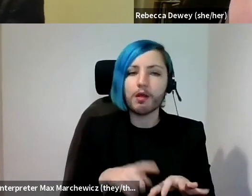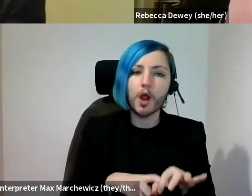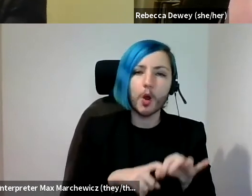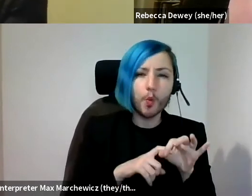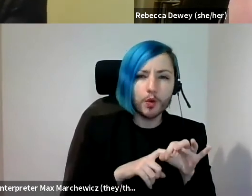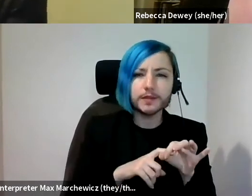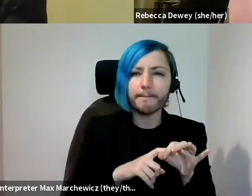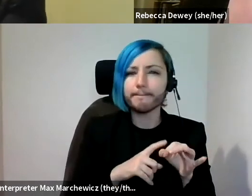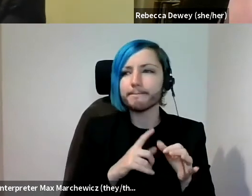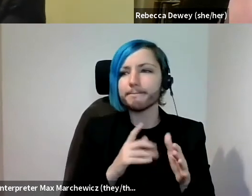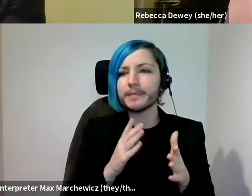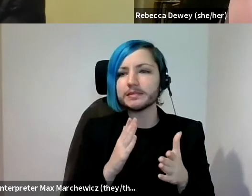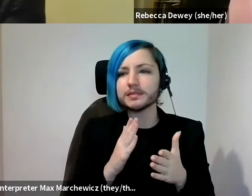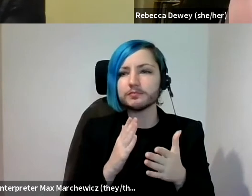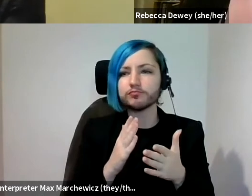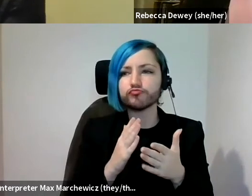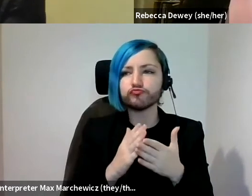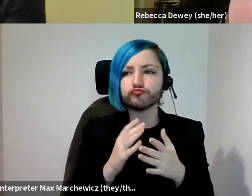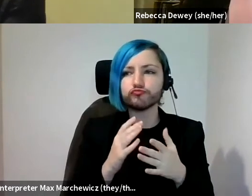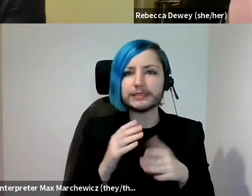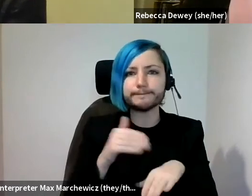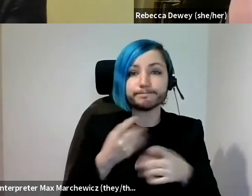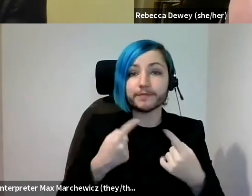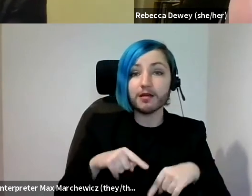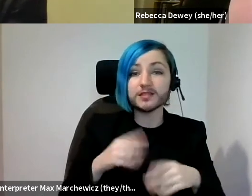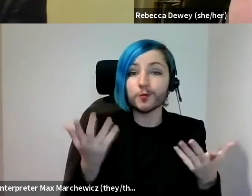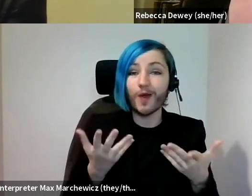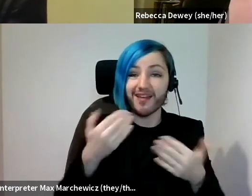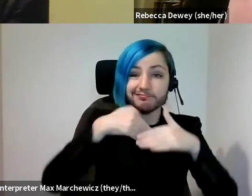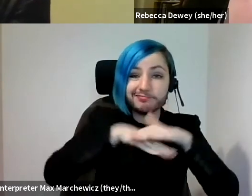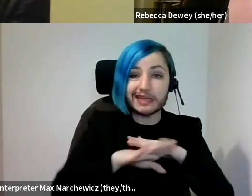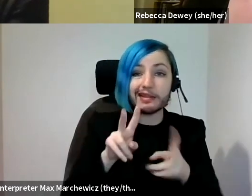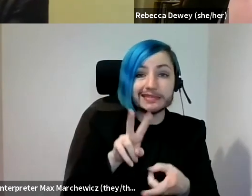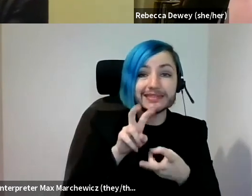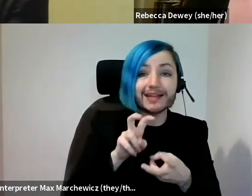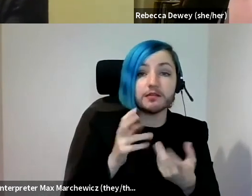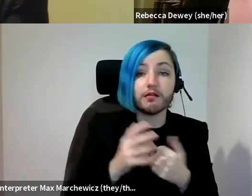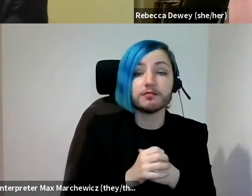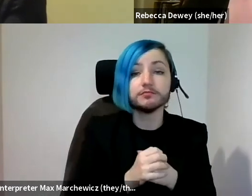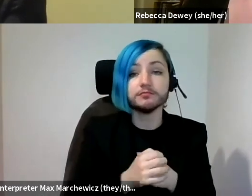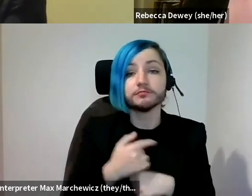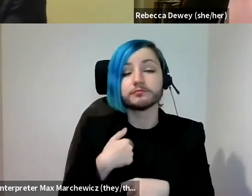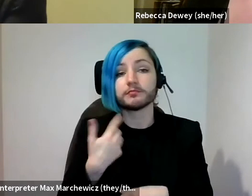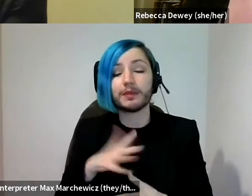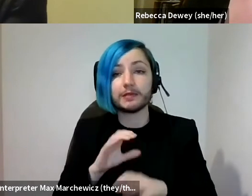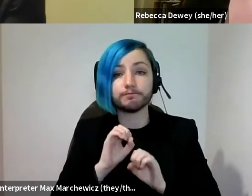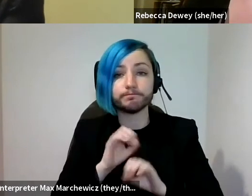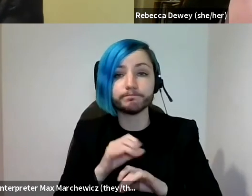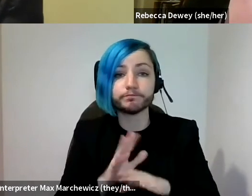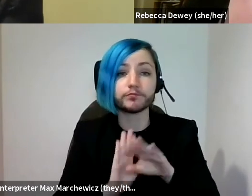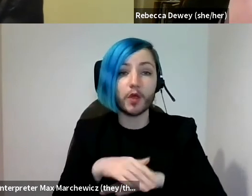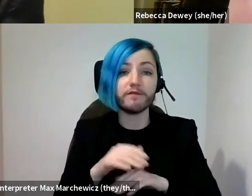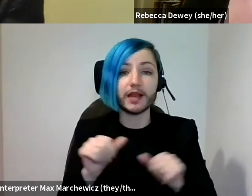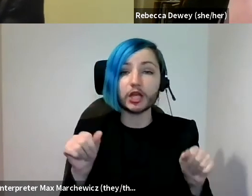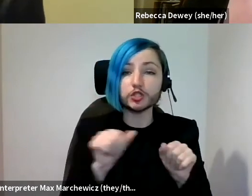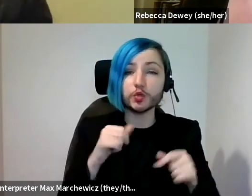effect for us is actually in our detectors. So I talked about the fact that we have shot noise